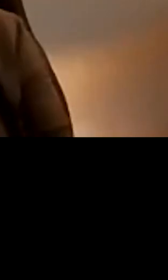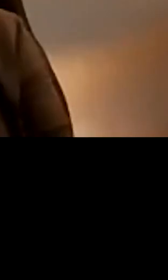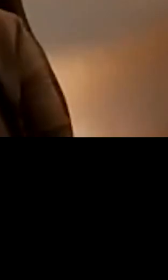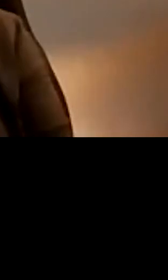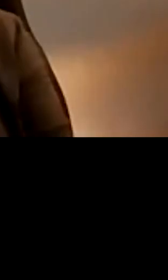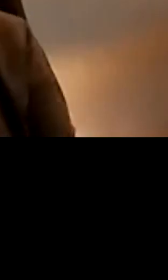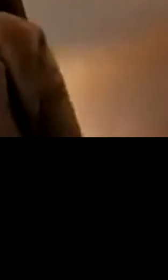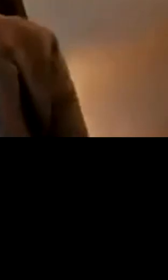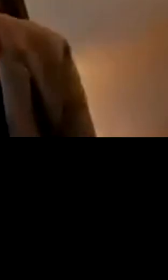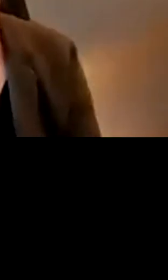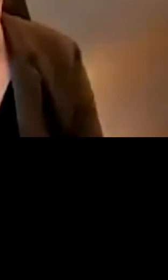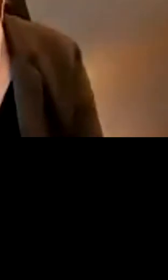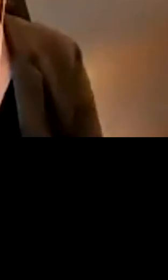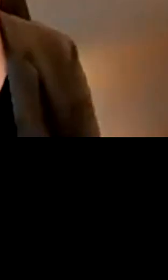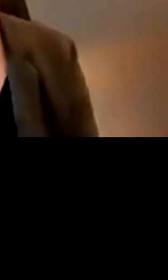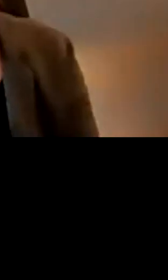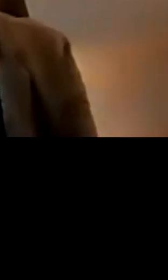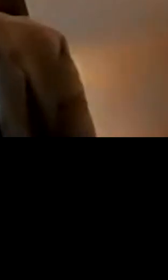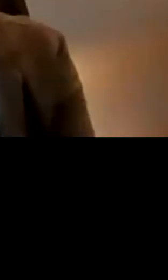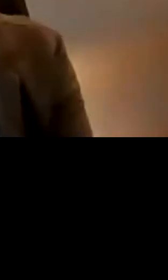one question come in. Oops. Perfect.